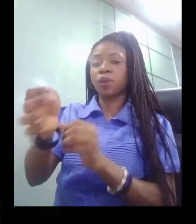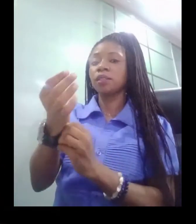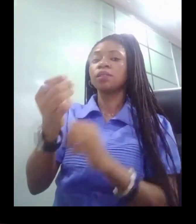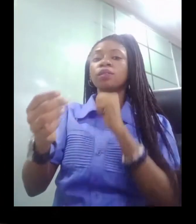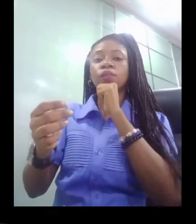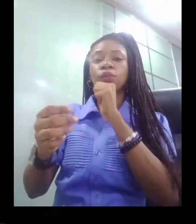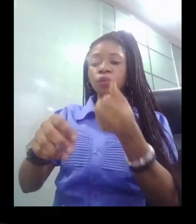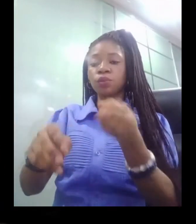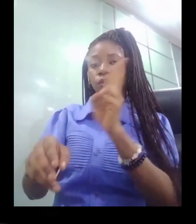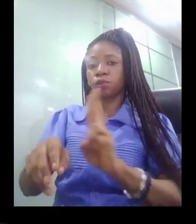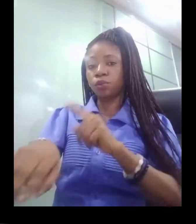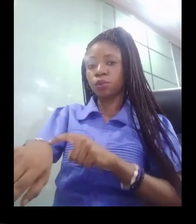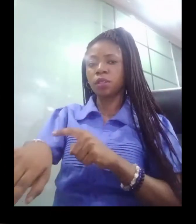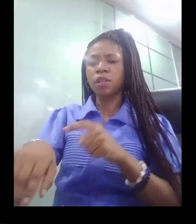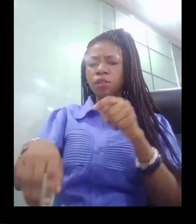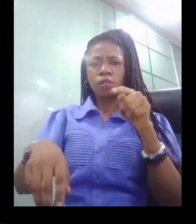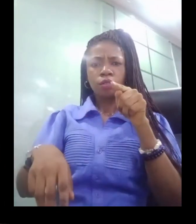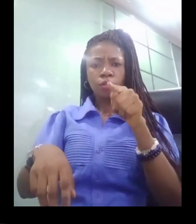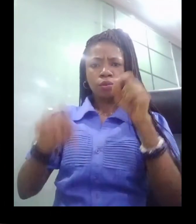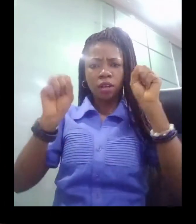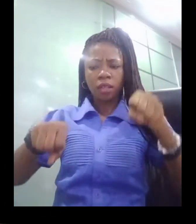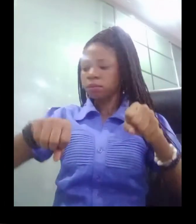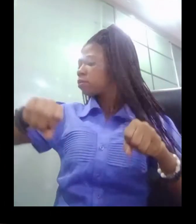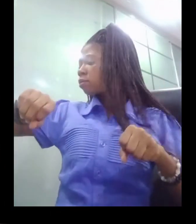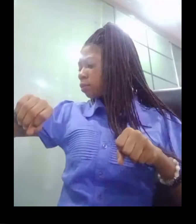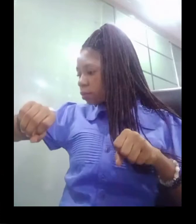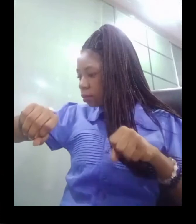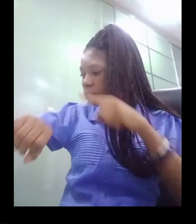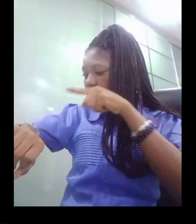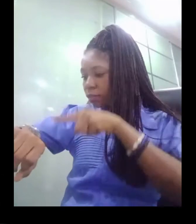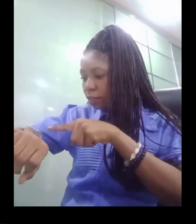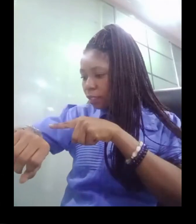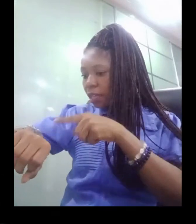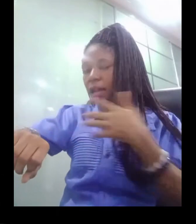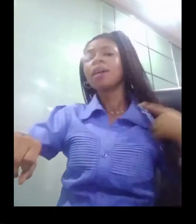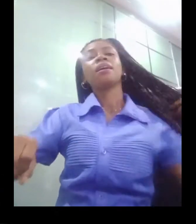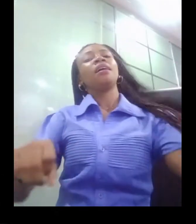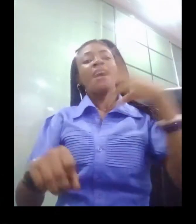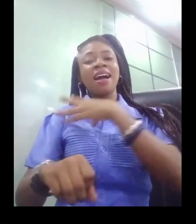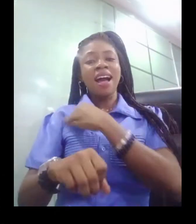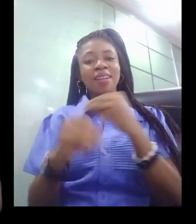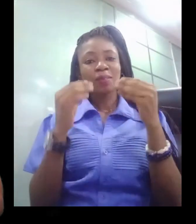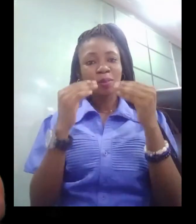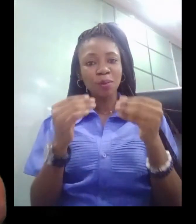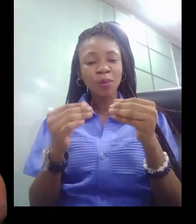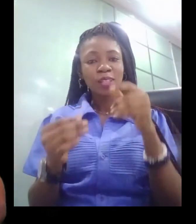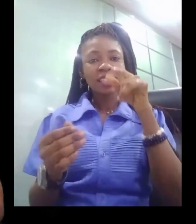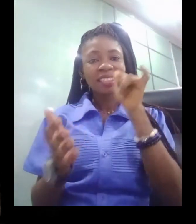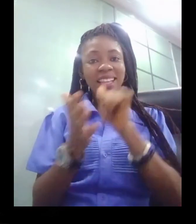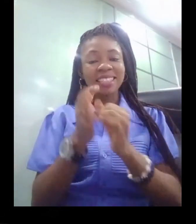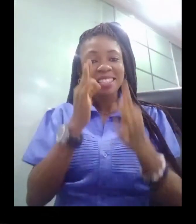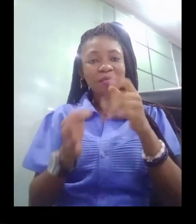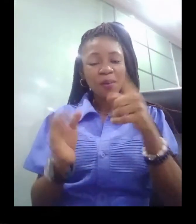you find out that you can subconsciously do it by looking at your wrist. And so relate that